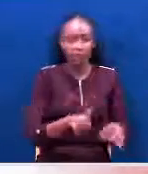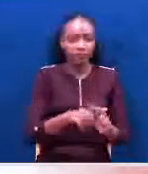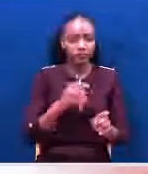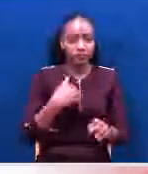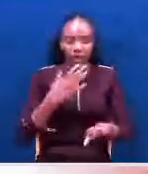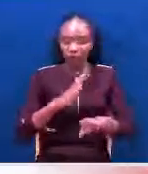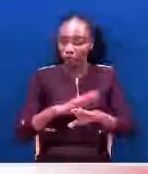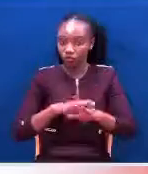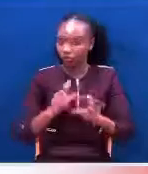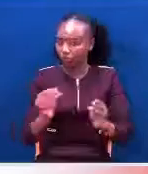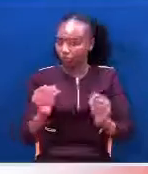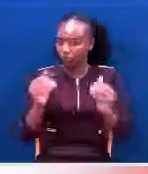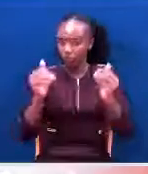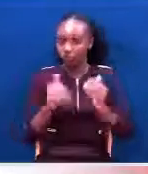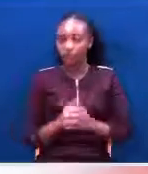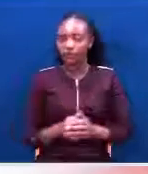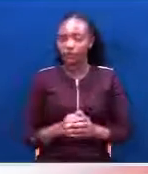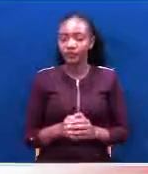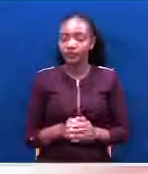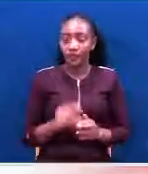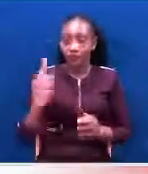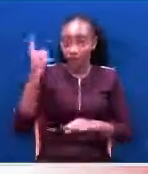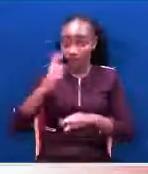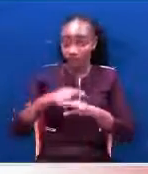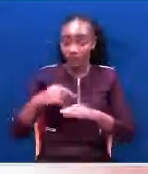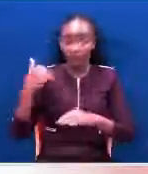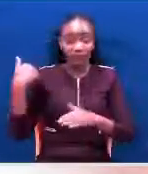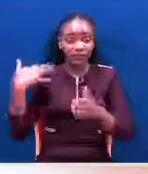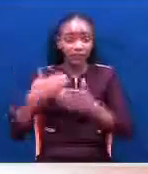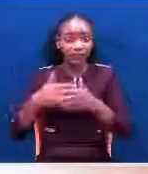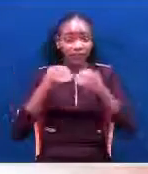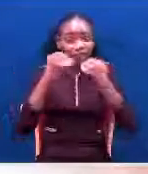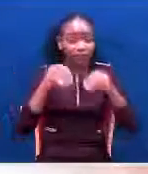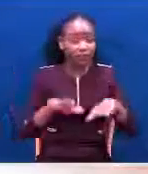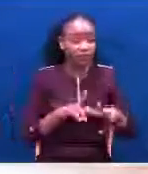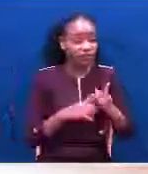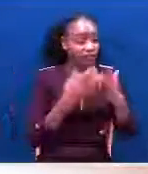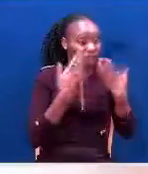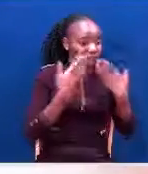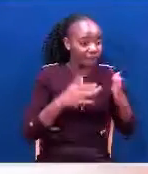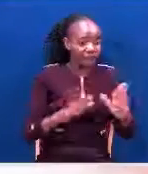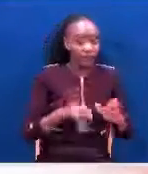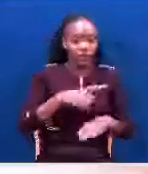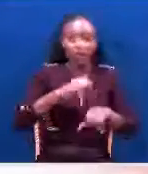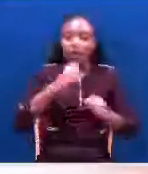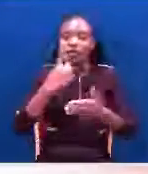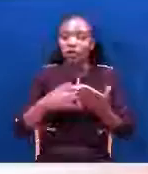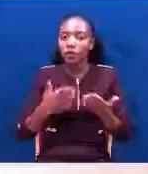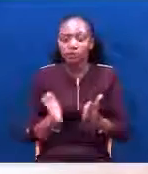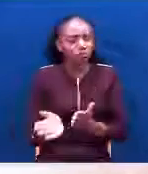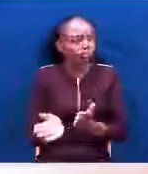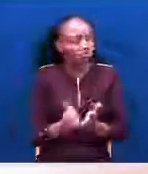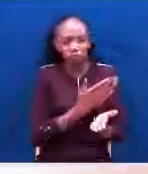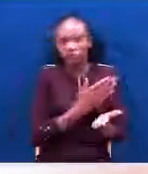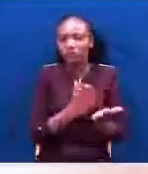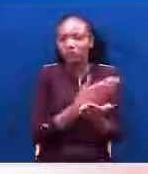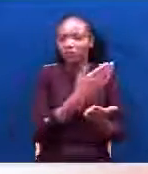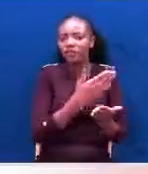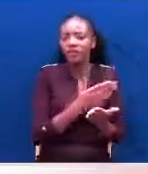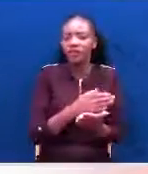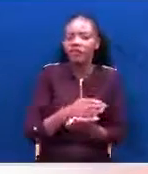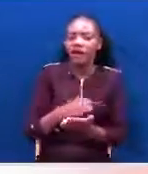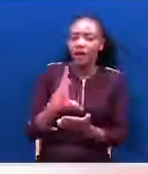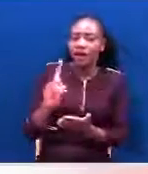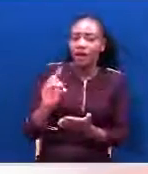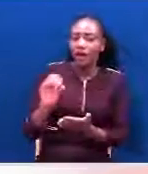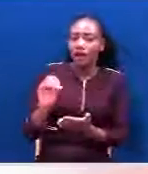very critical solutions. For the first time since devolution started, we have now agreed that we do away with double taxation. You know, Kenyan